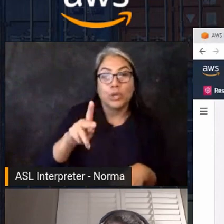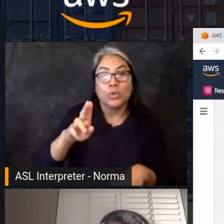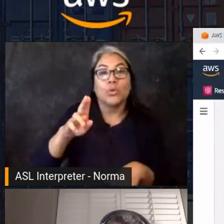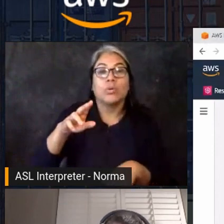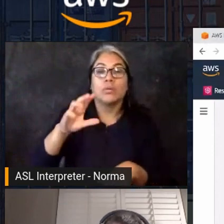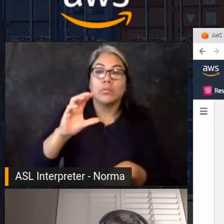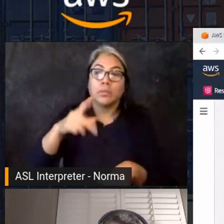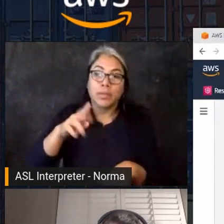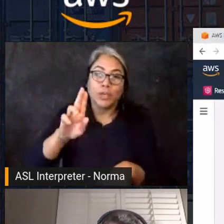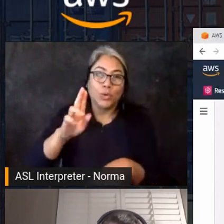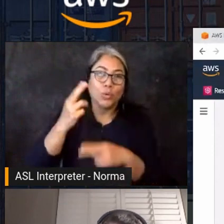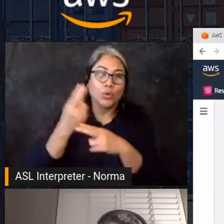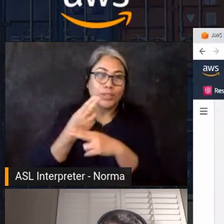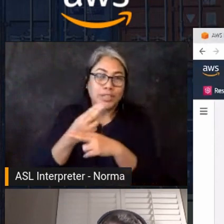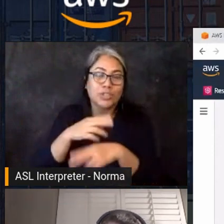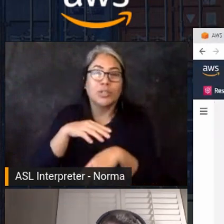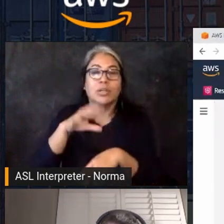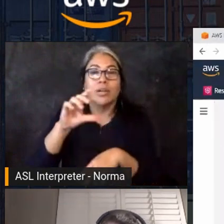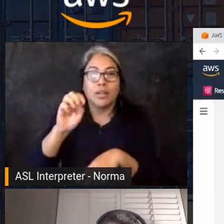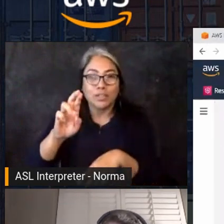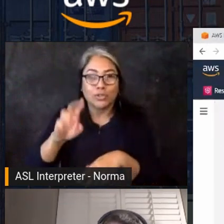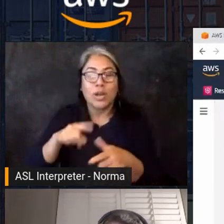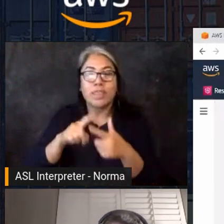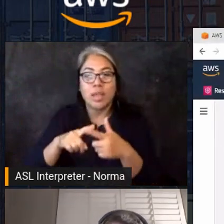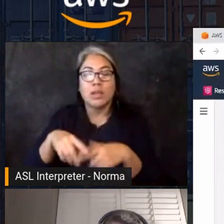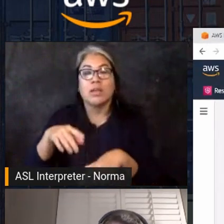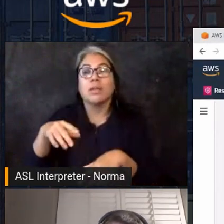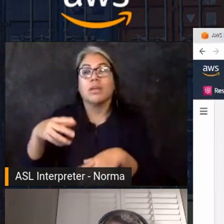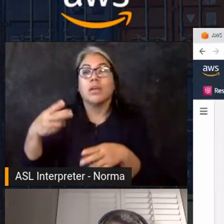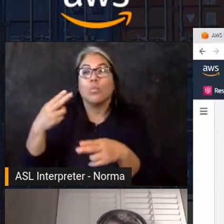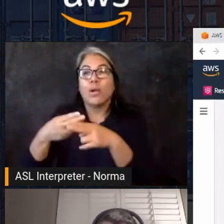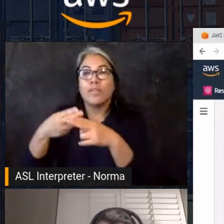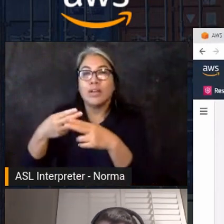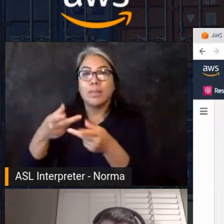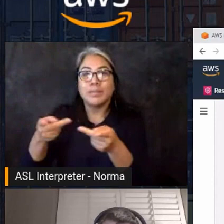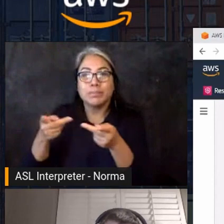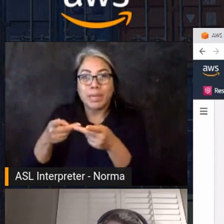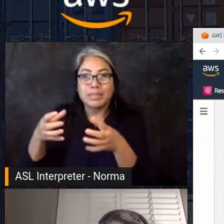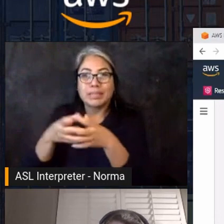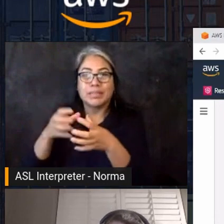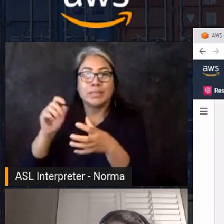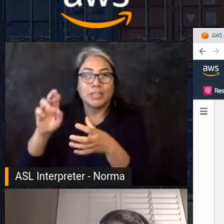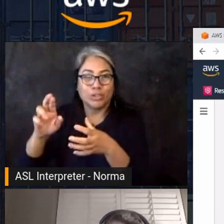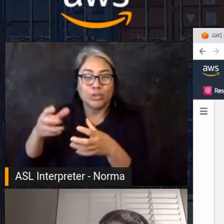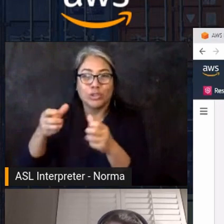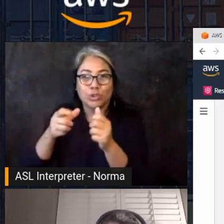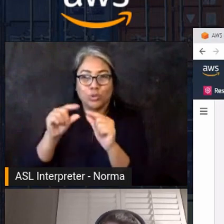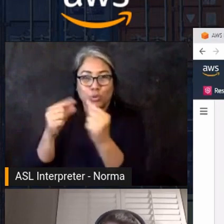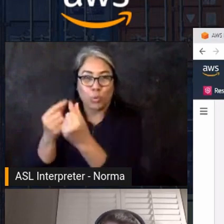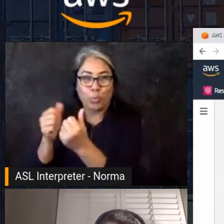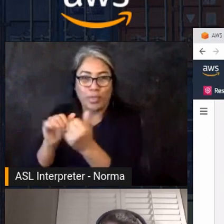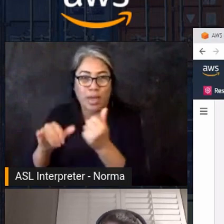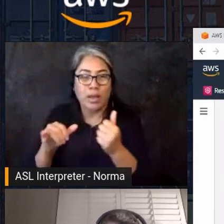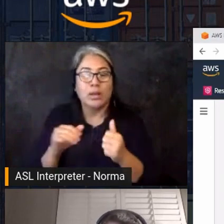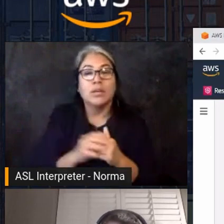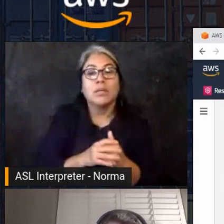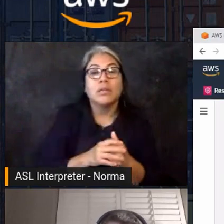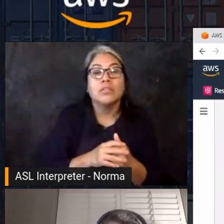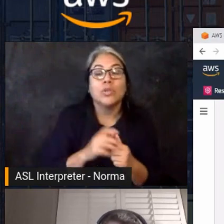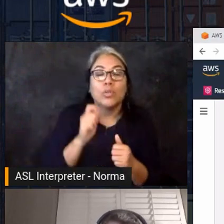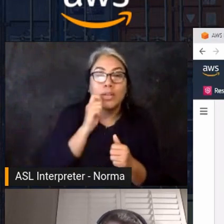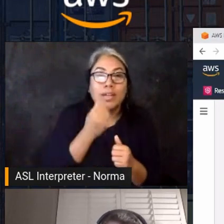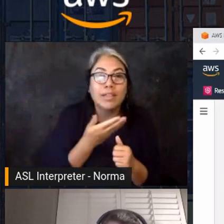cluster, and then it's grouped by the cluster name, namespace, and pod. Now, what's really neat here is maybe I don't care about the cluster